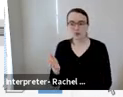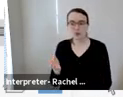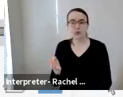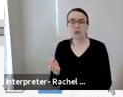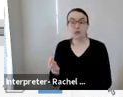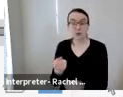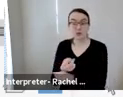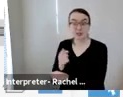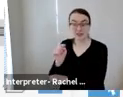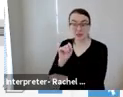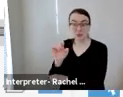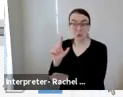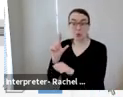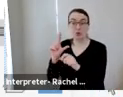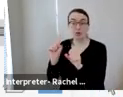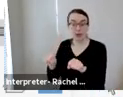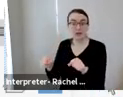bit.